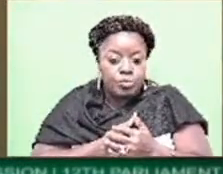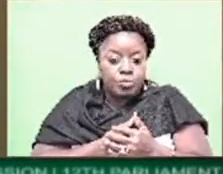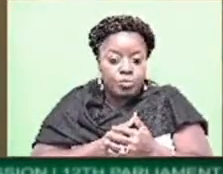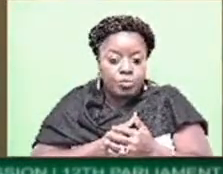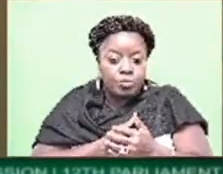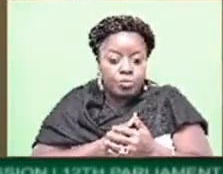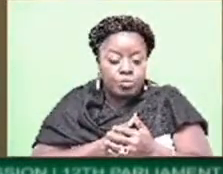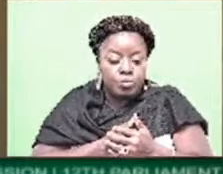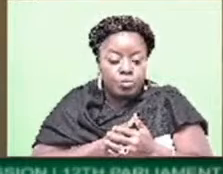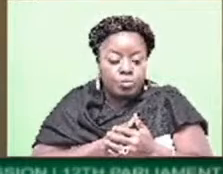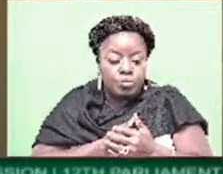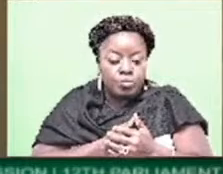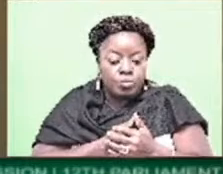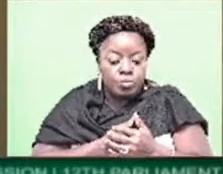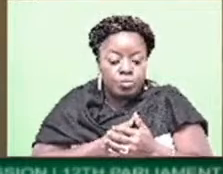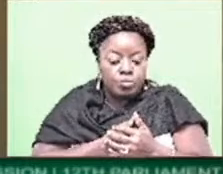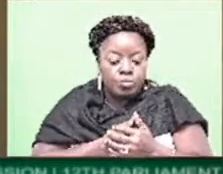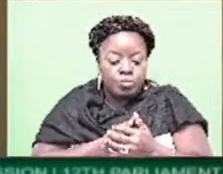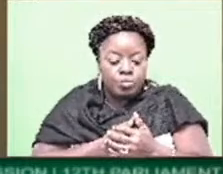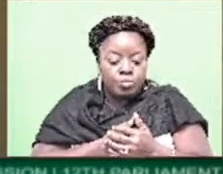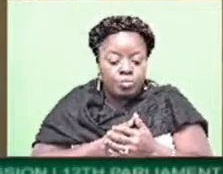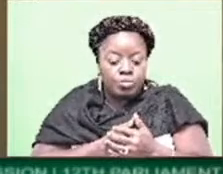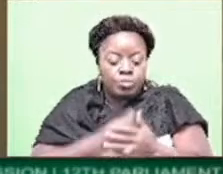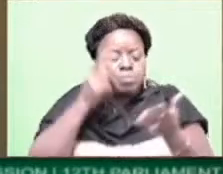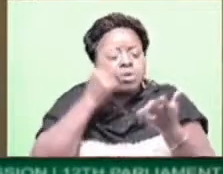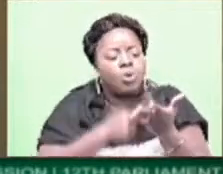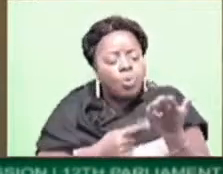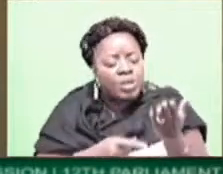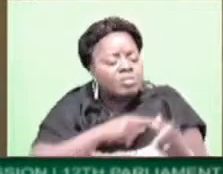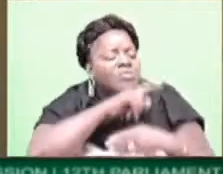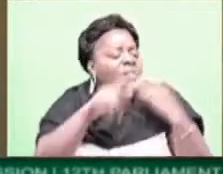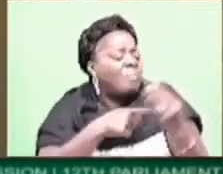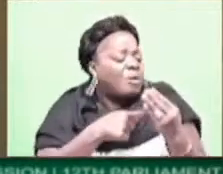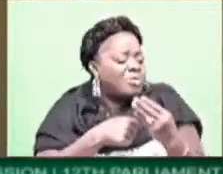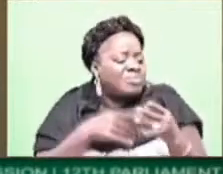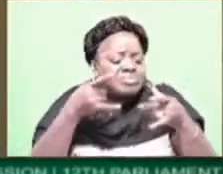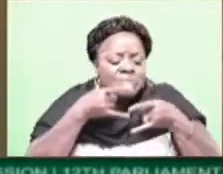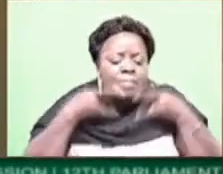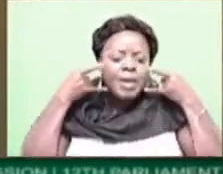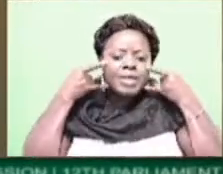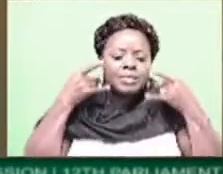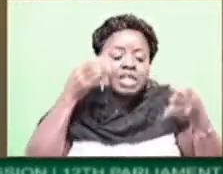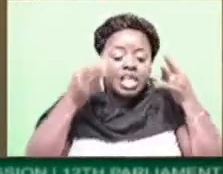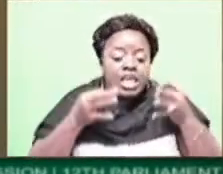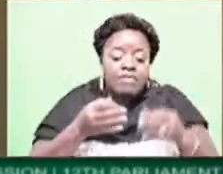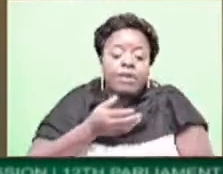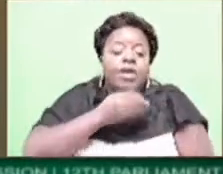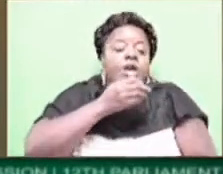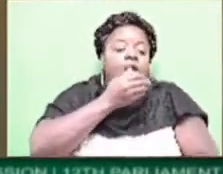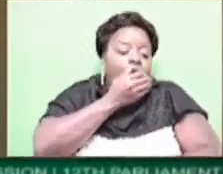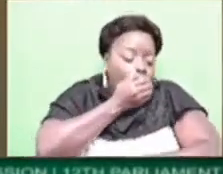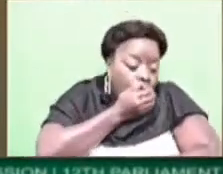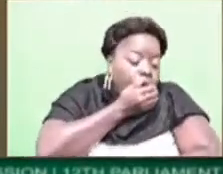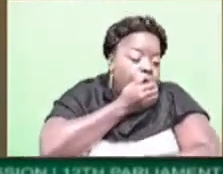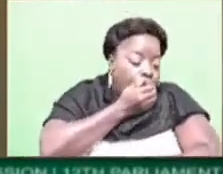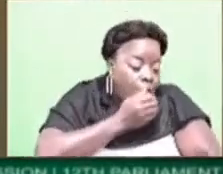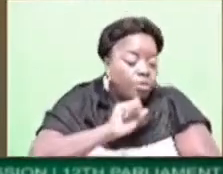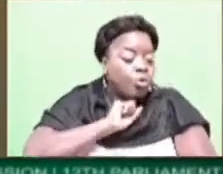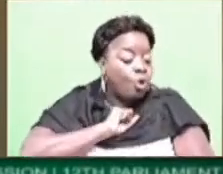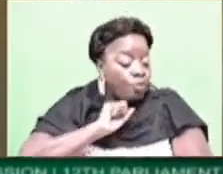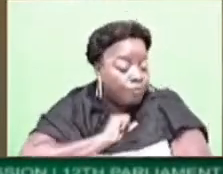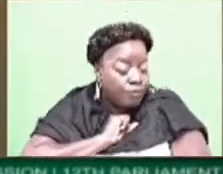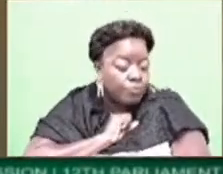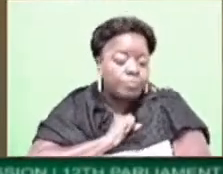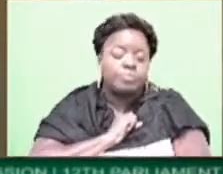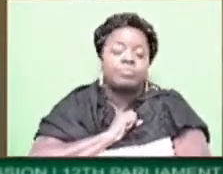the issue of masks goes like this. If I cough, the studies show, and everybody